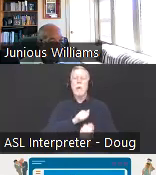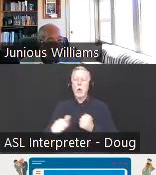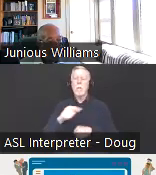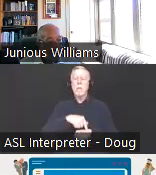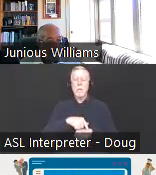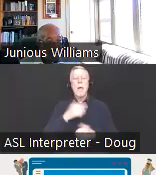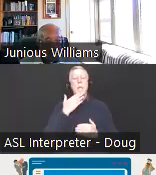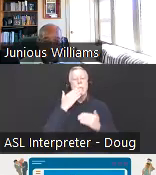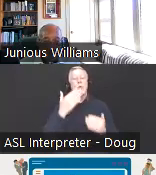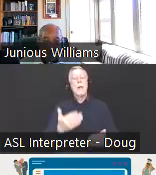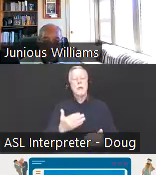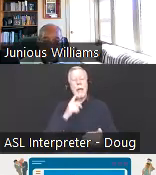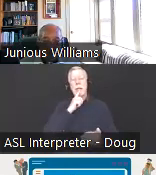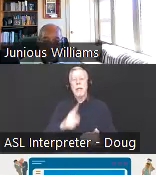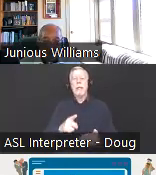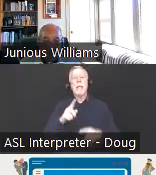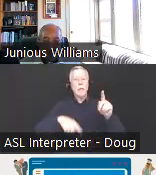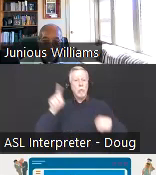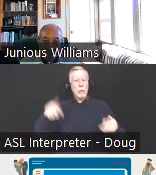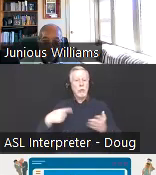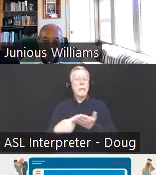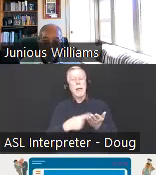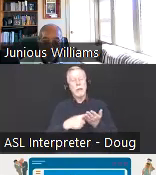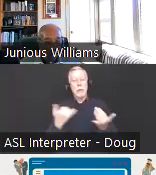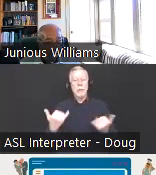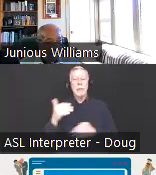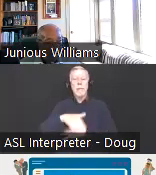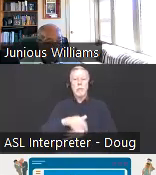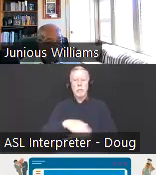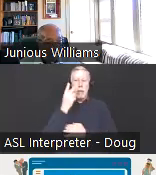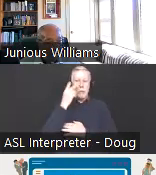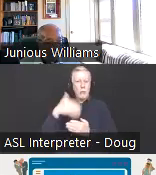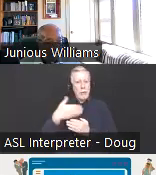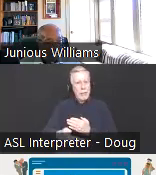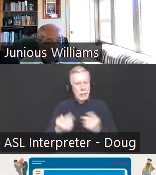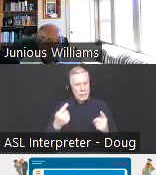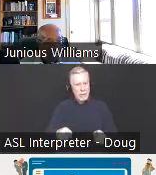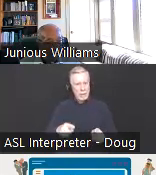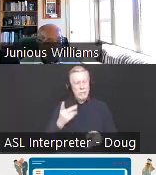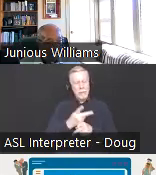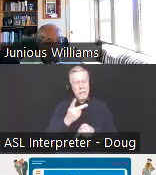rich discussion that we had this afternoon, and we will see you at the next event. Take care, everyone.